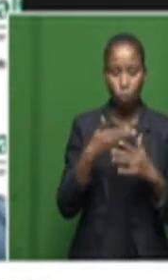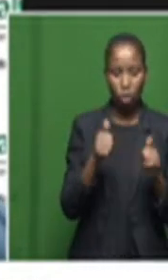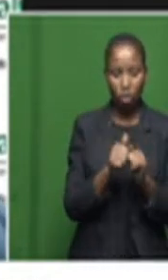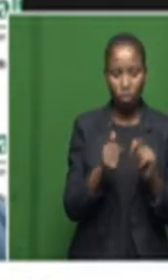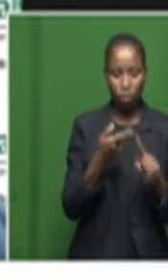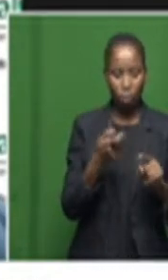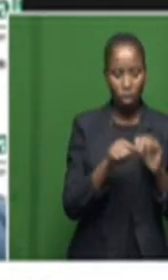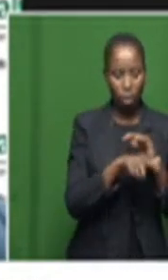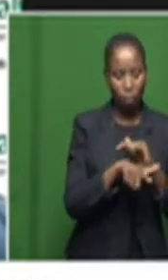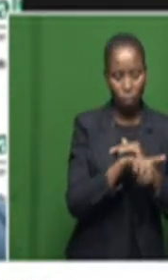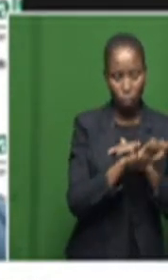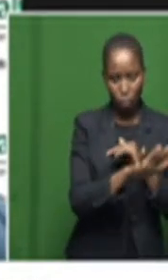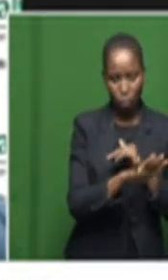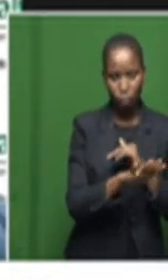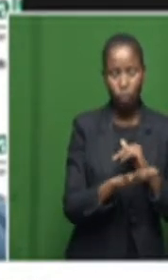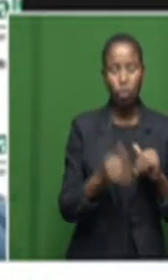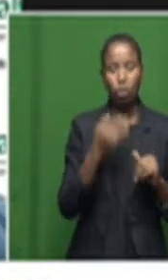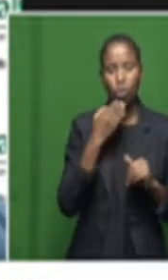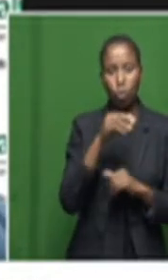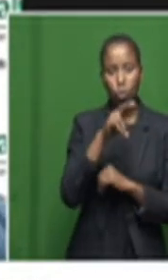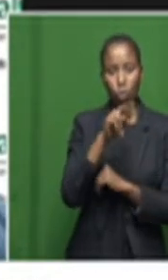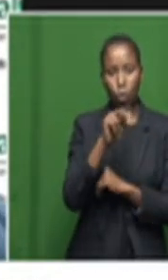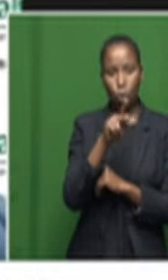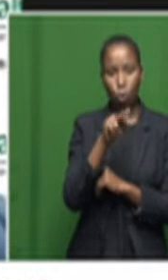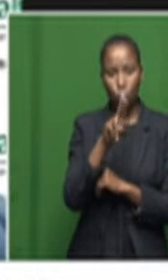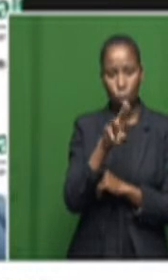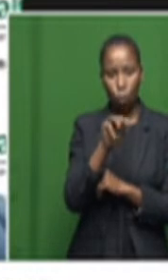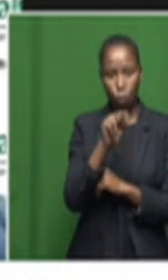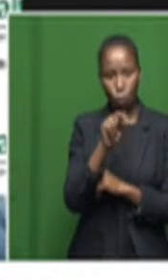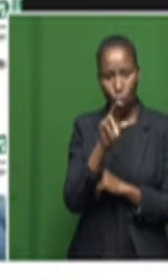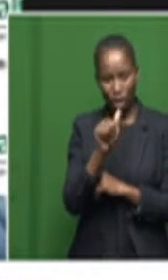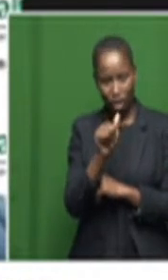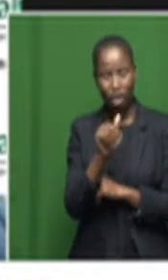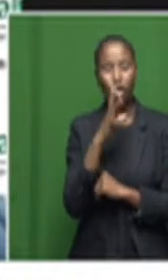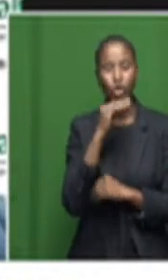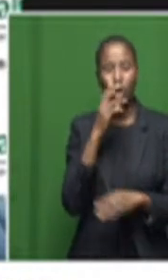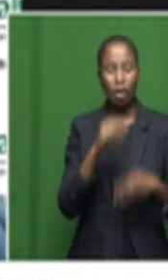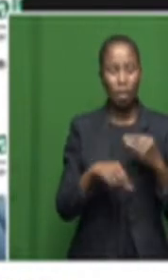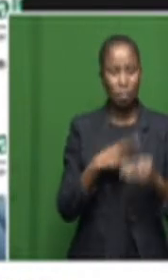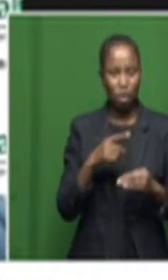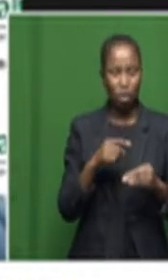Limpopo. Israel Nkuna is saying, is talking about the issue